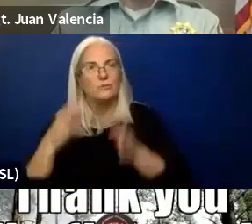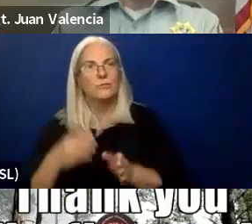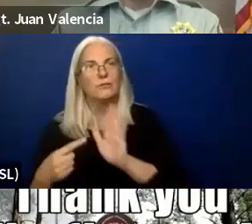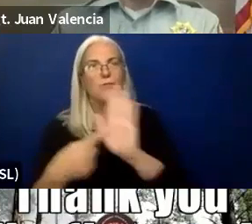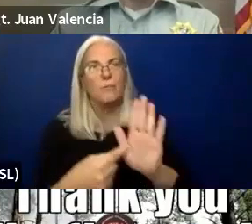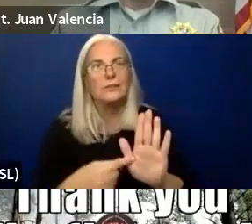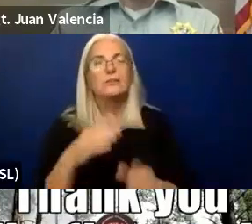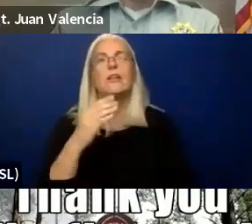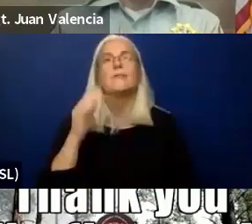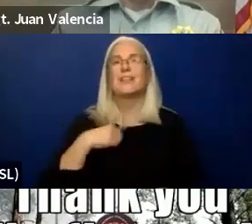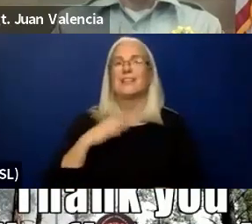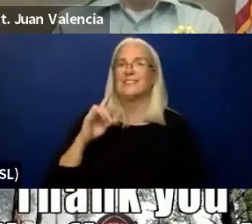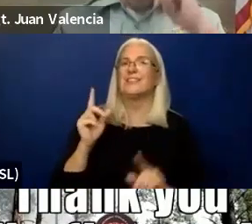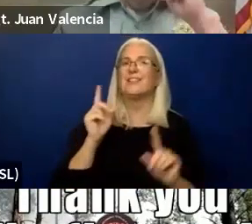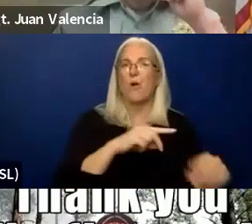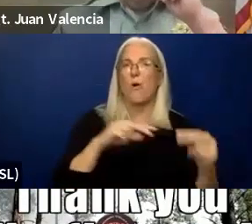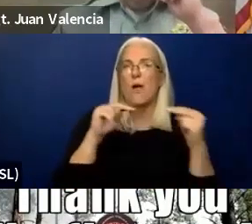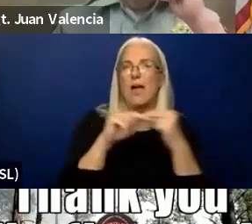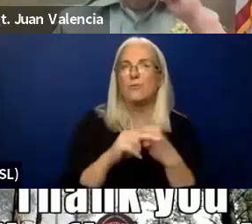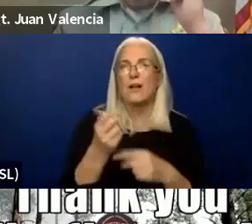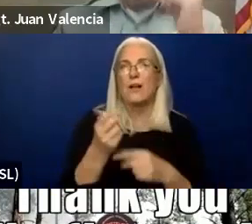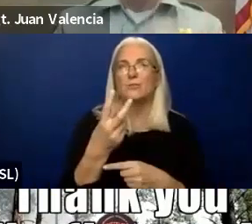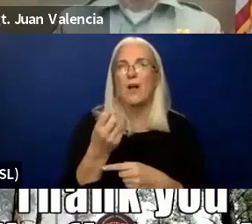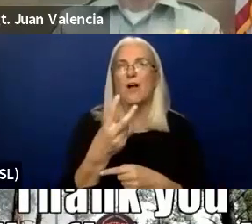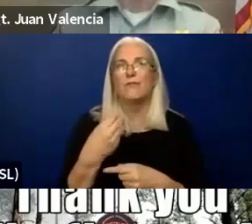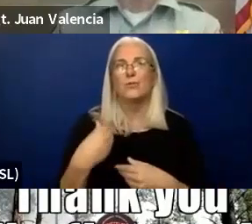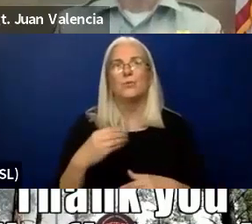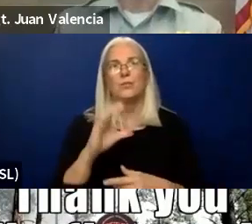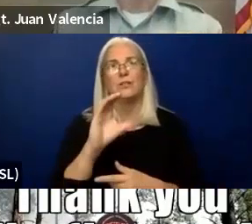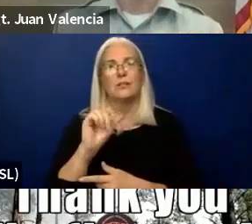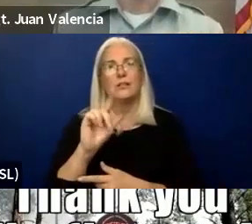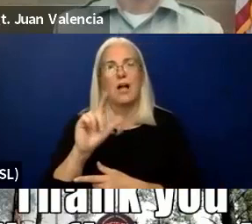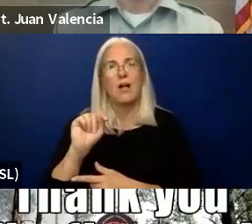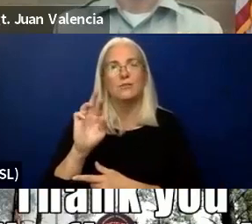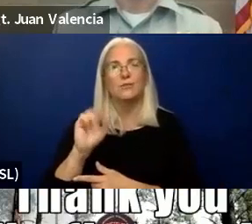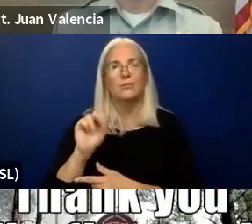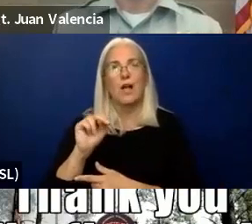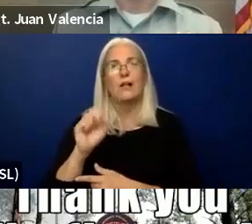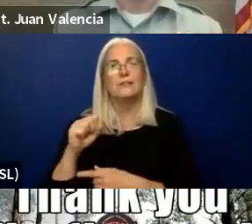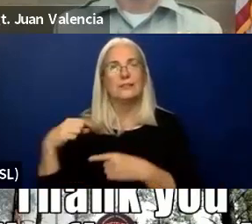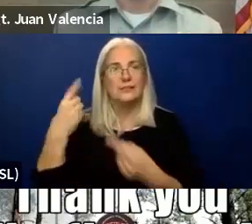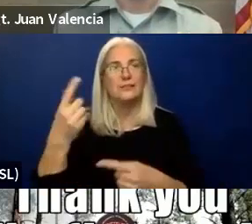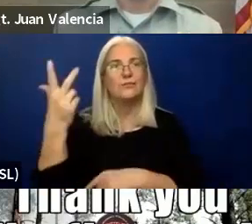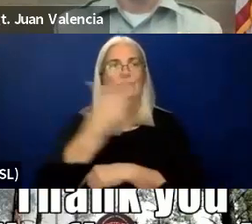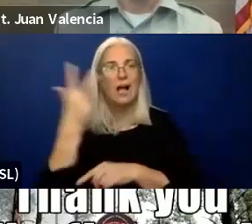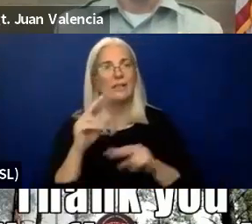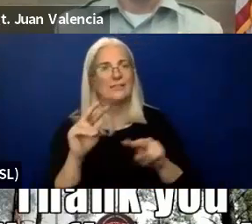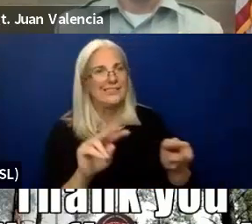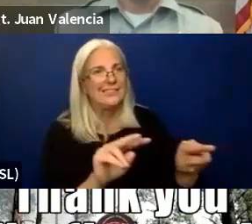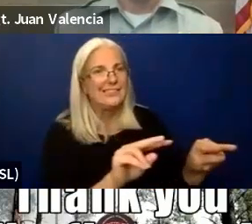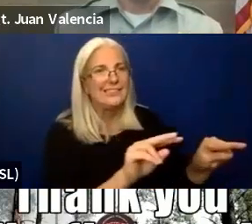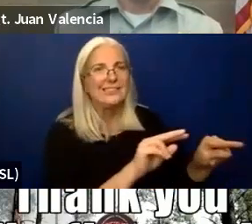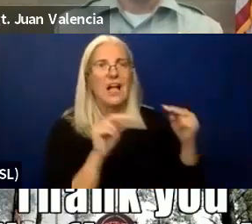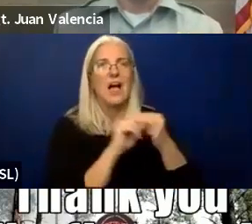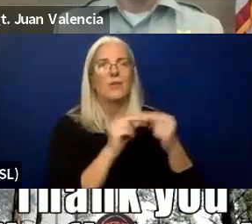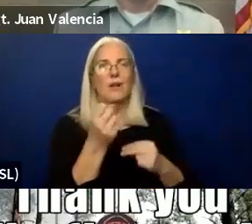state-supported highway. Caltrans, over the past 3 days, have been out on the corridor removing dead and or dying